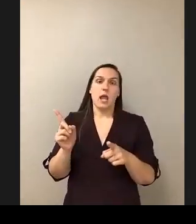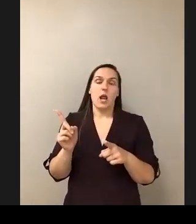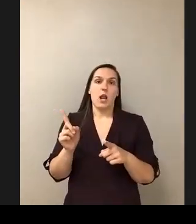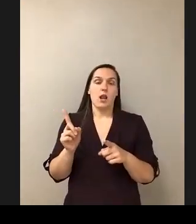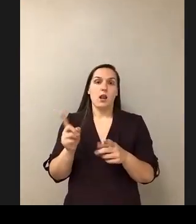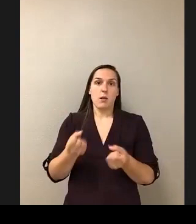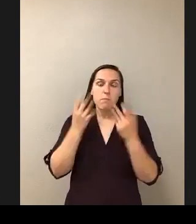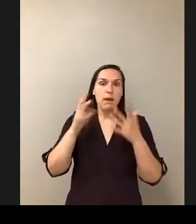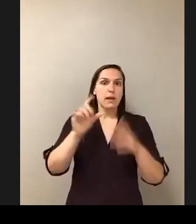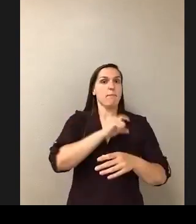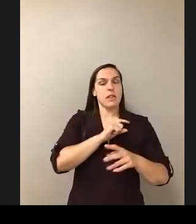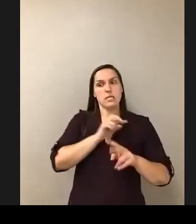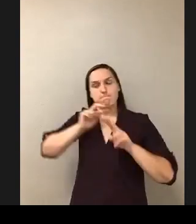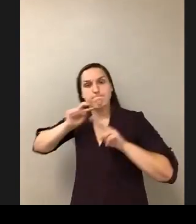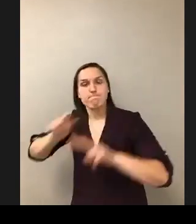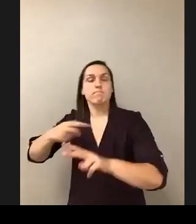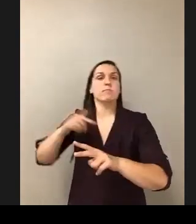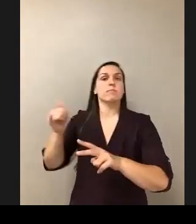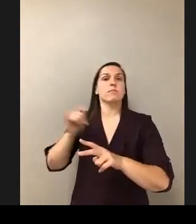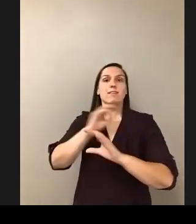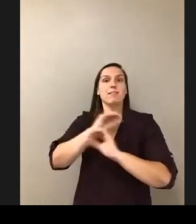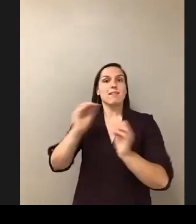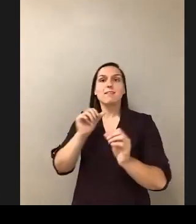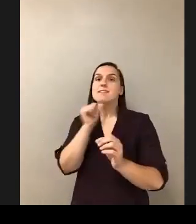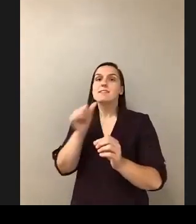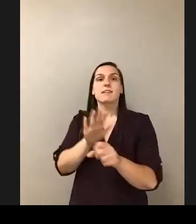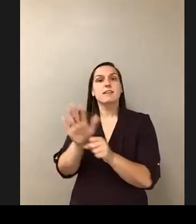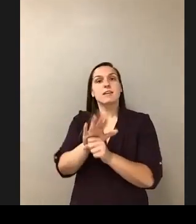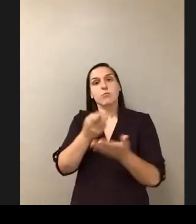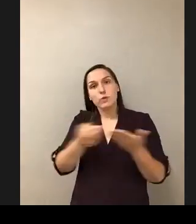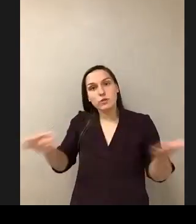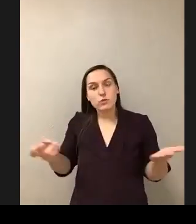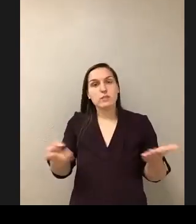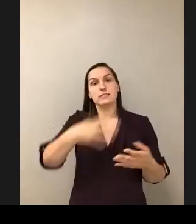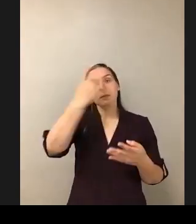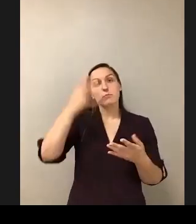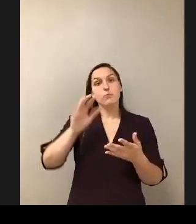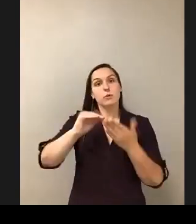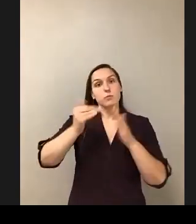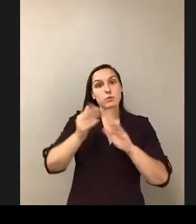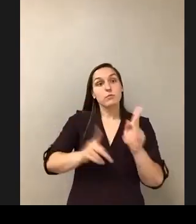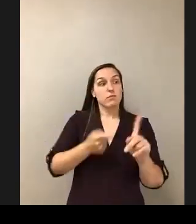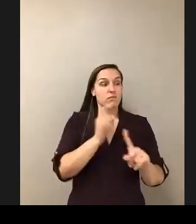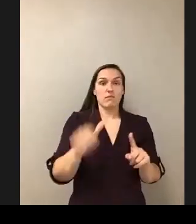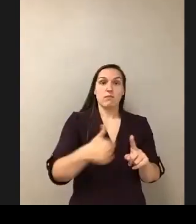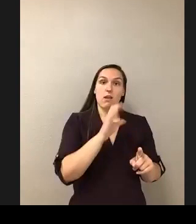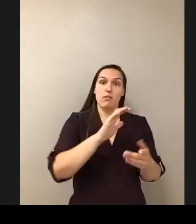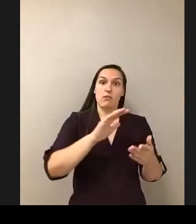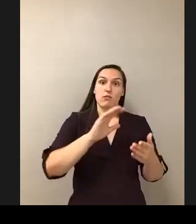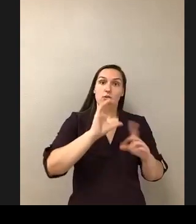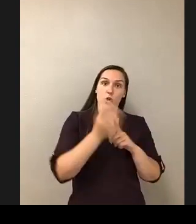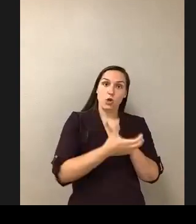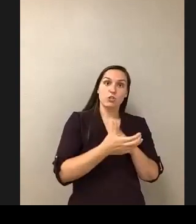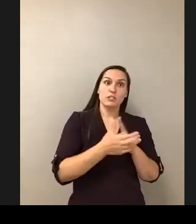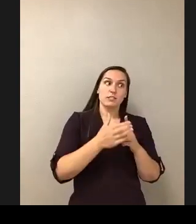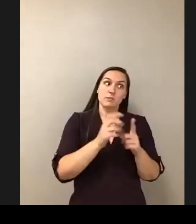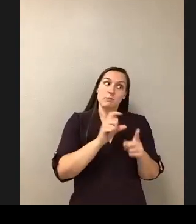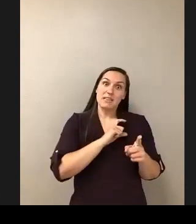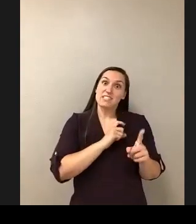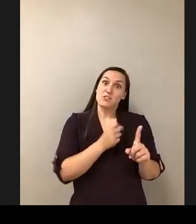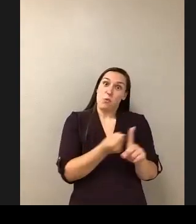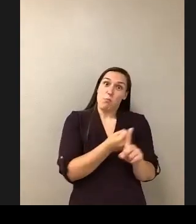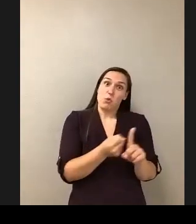under-resourced. And then as you talk about, you know, immigrant communities or people who come from cultures where police are abusive, that's what